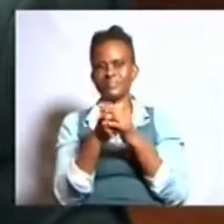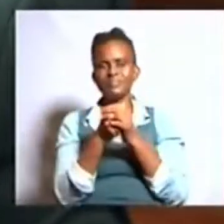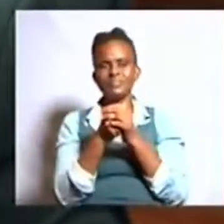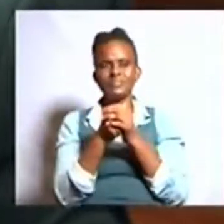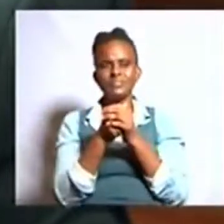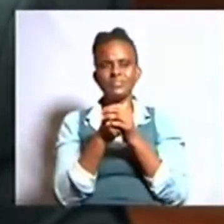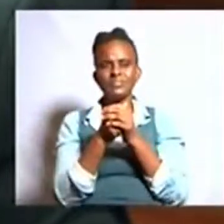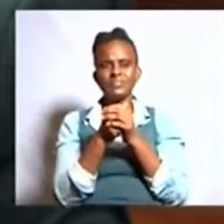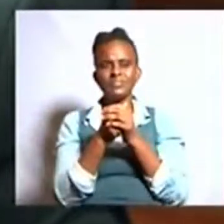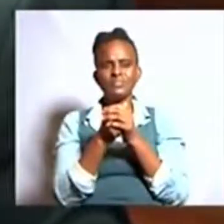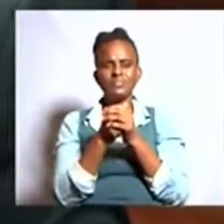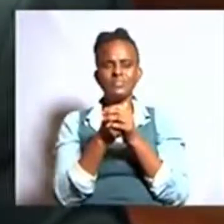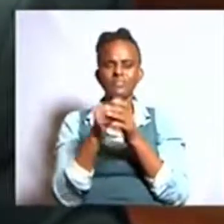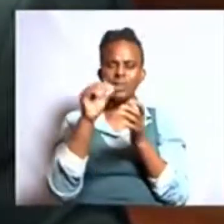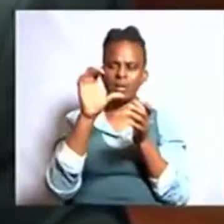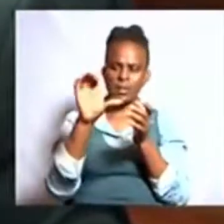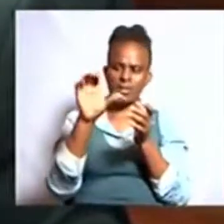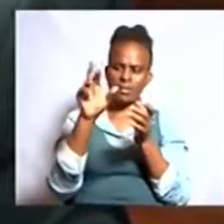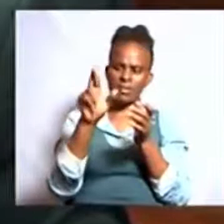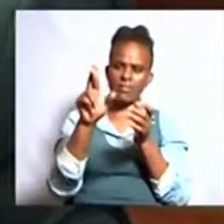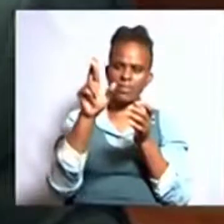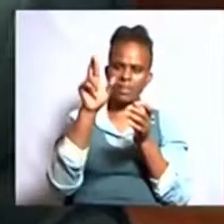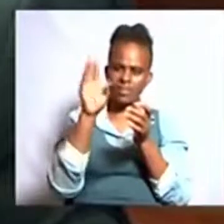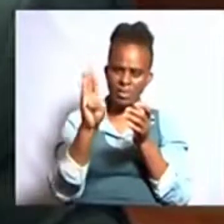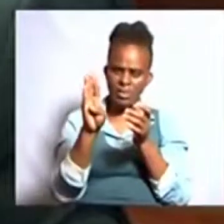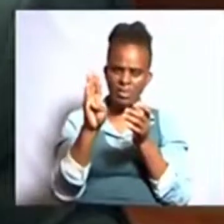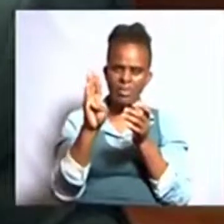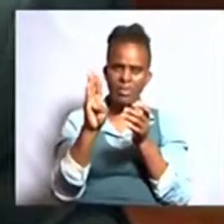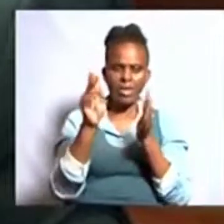representative from Credit Reference Bureau, Principal Accountant.